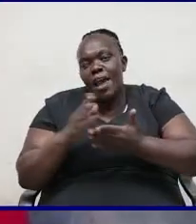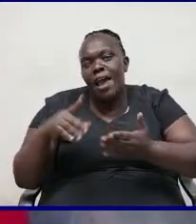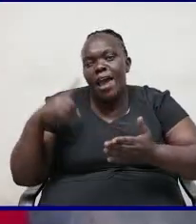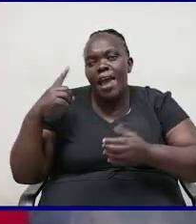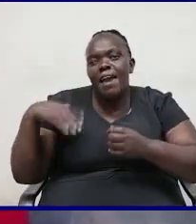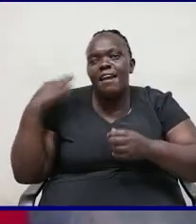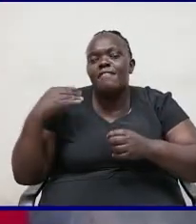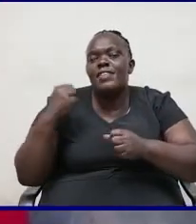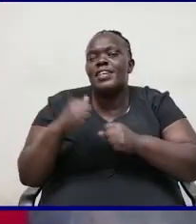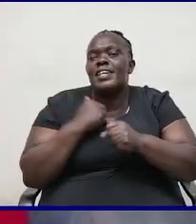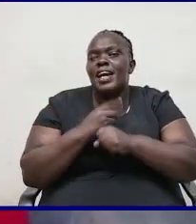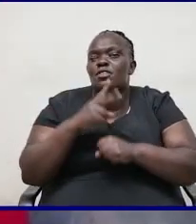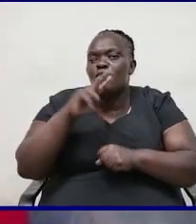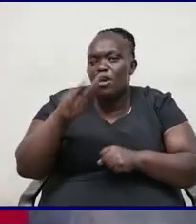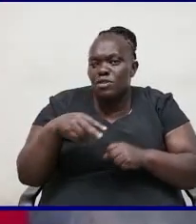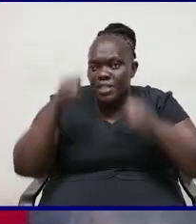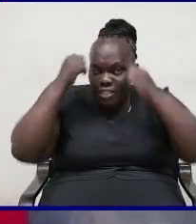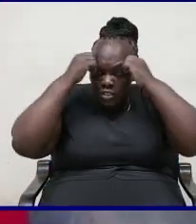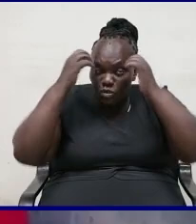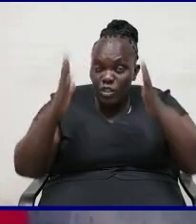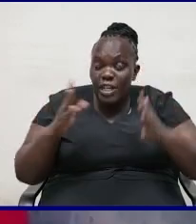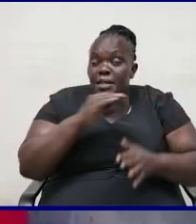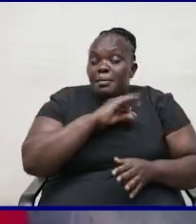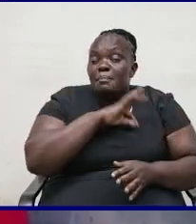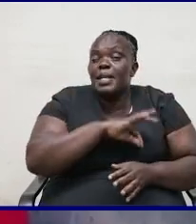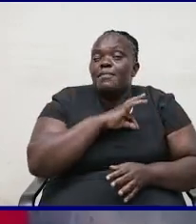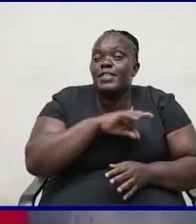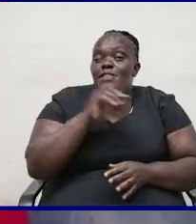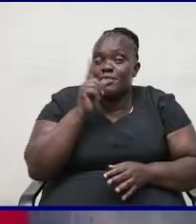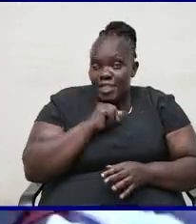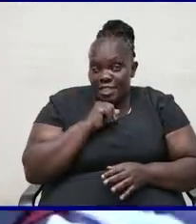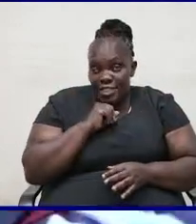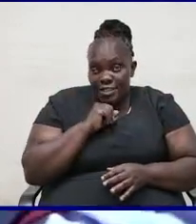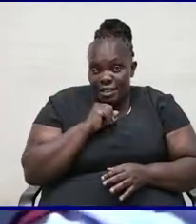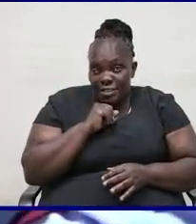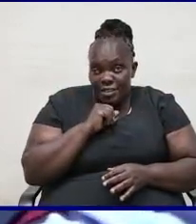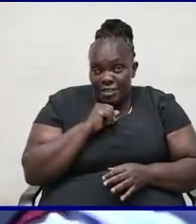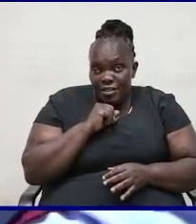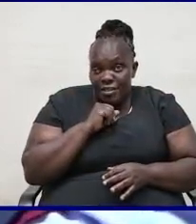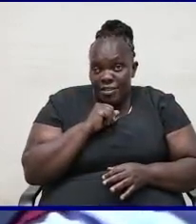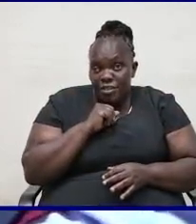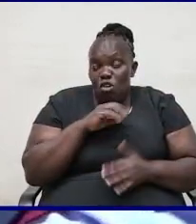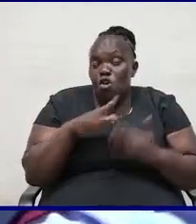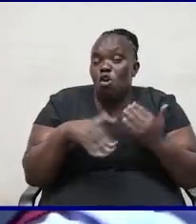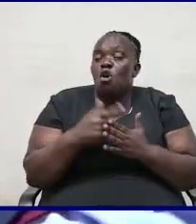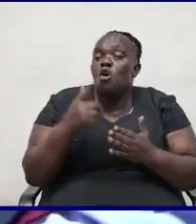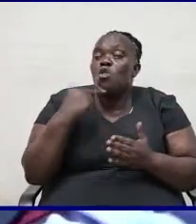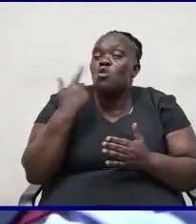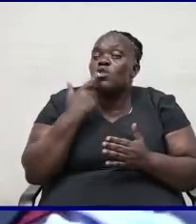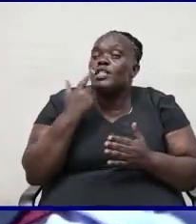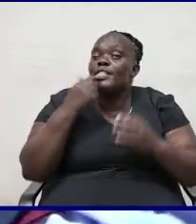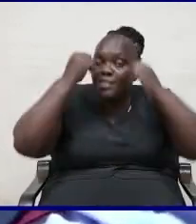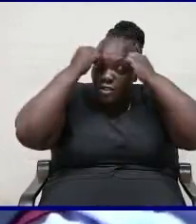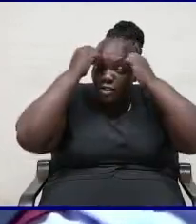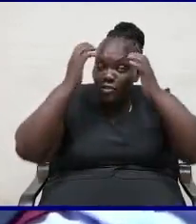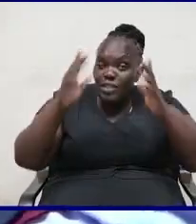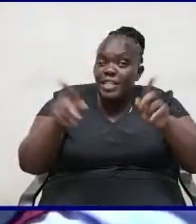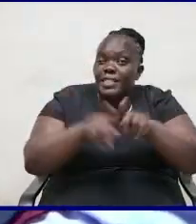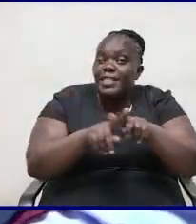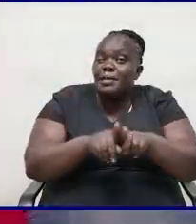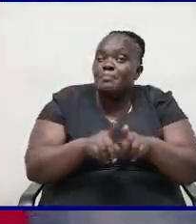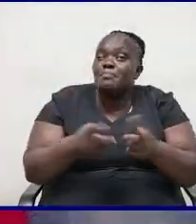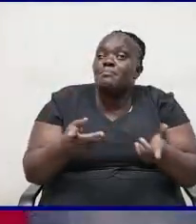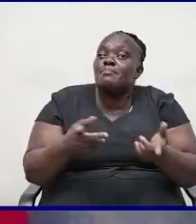year. Over 2,000 students have already benefited. All of Makofi, yes. All those students that are